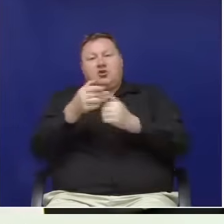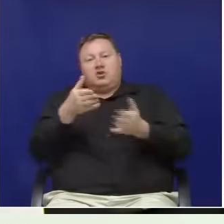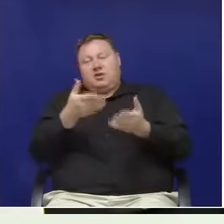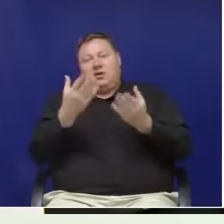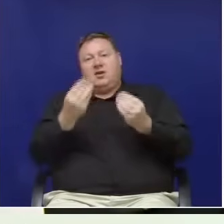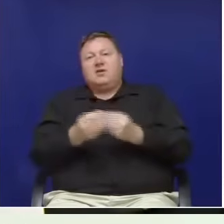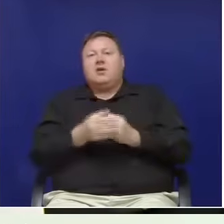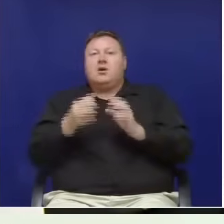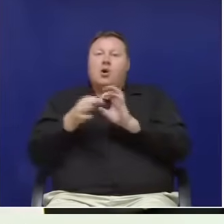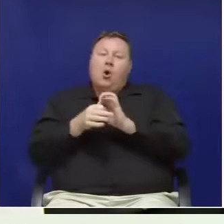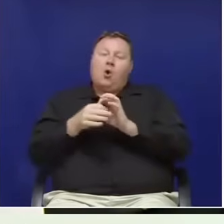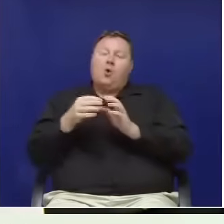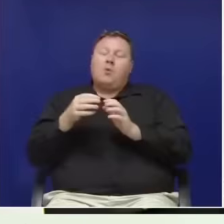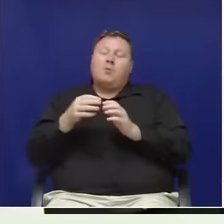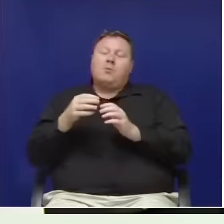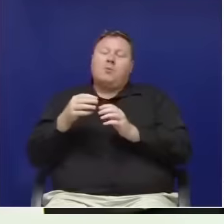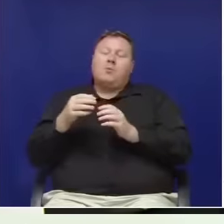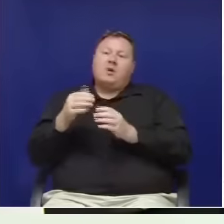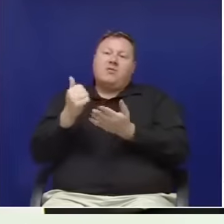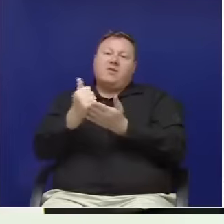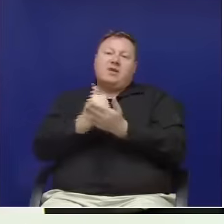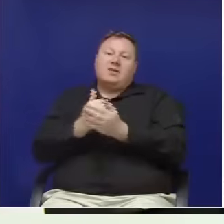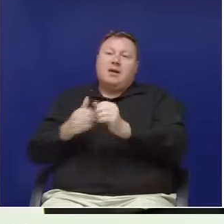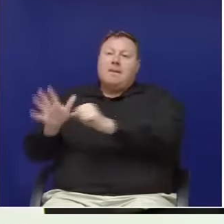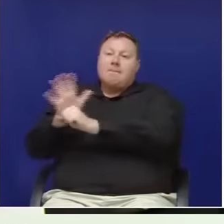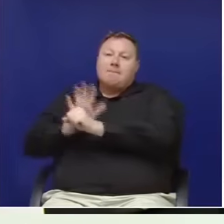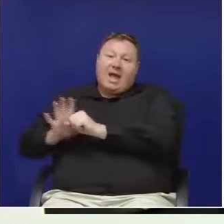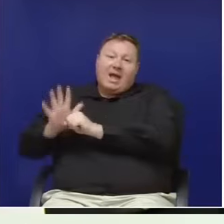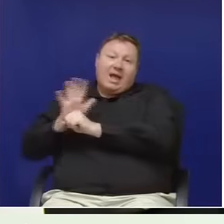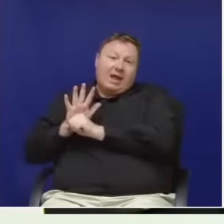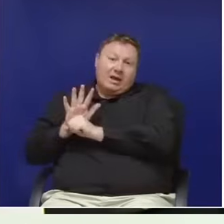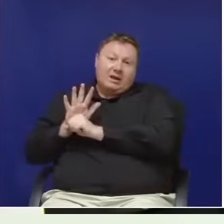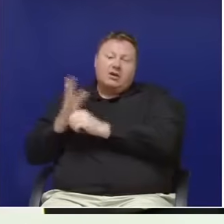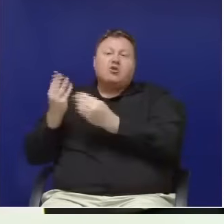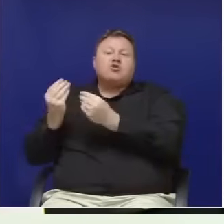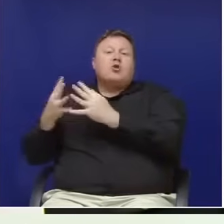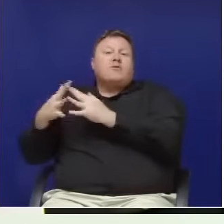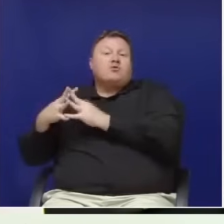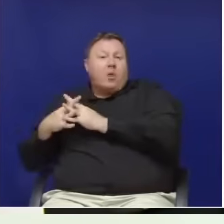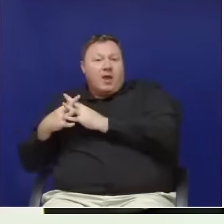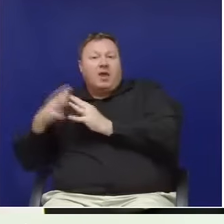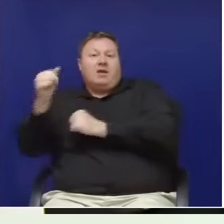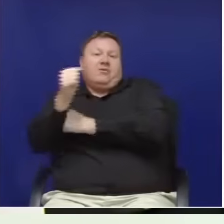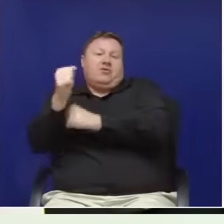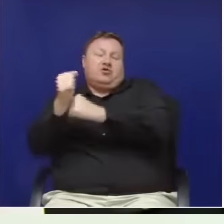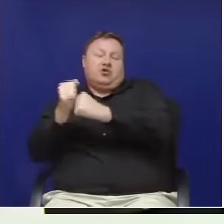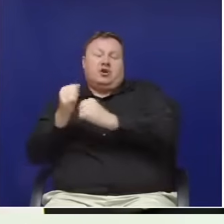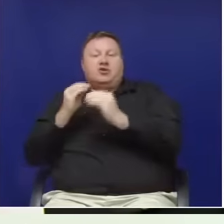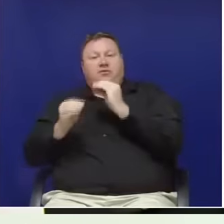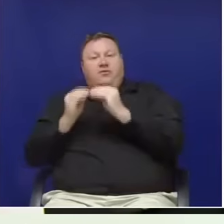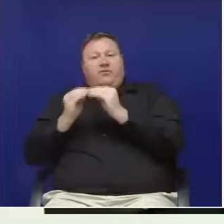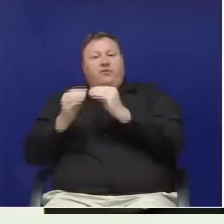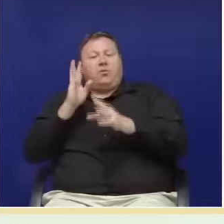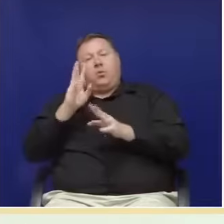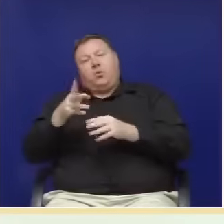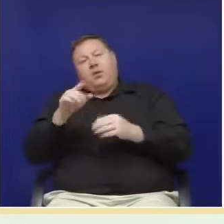to manage the back-end infrastructure and invest in the software capabilities we require going forward. Thank you very